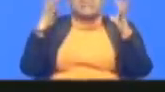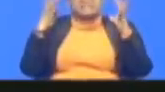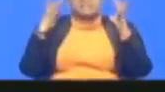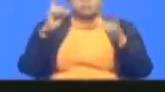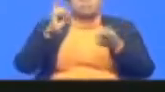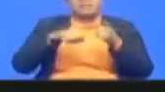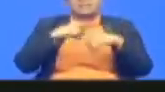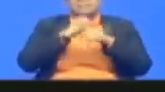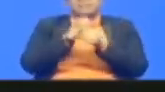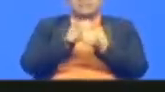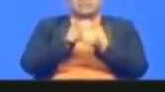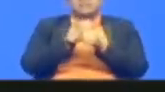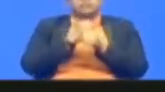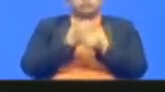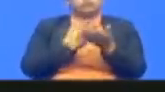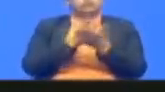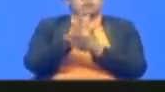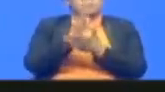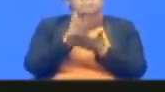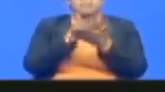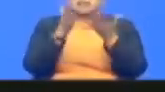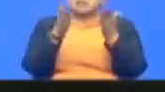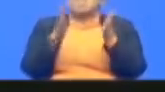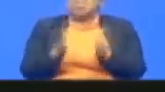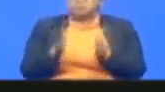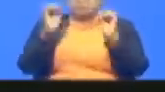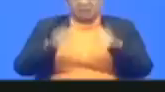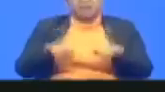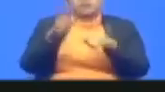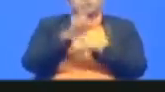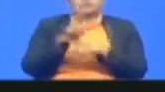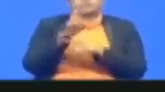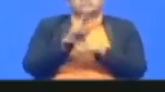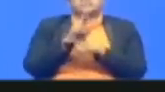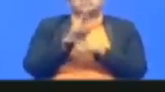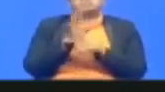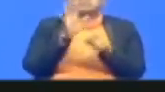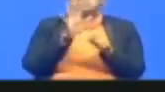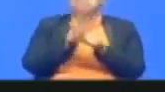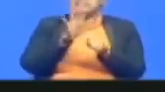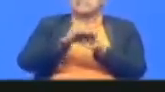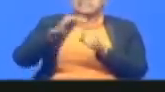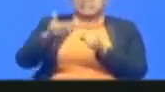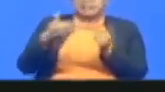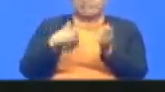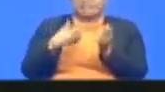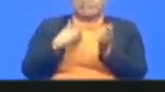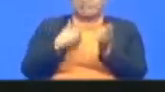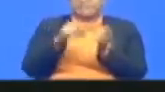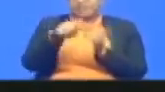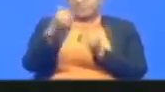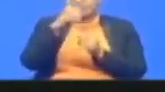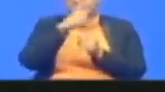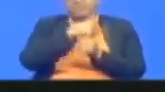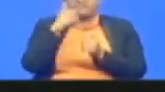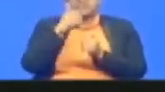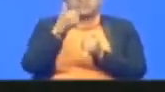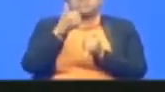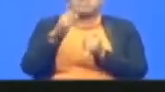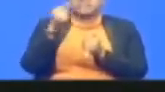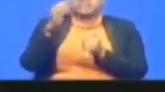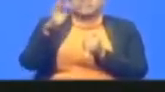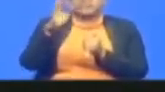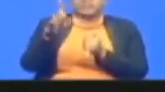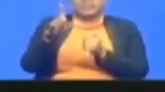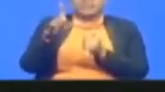that anybody can use them. Many cities have parastatals managing public transport, such as TfL in